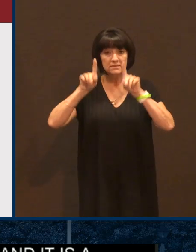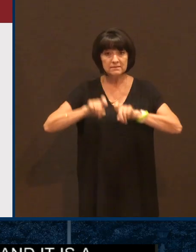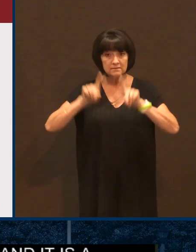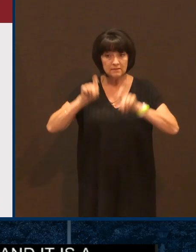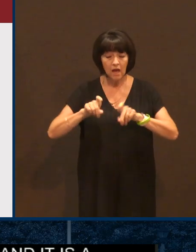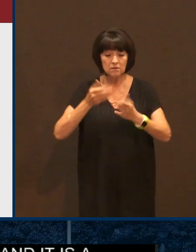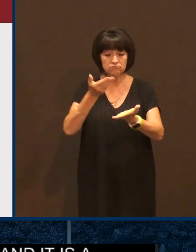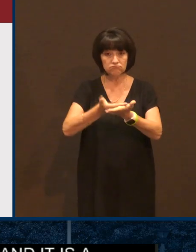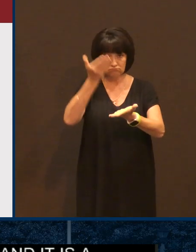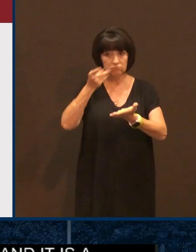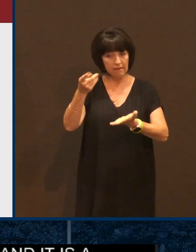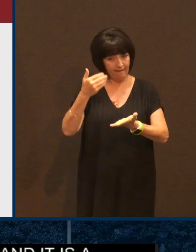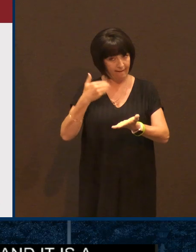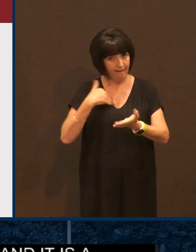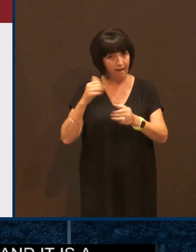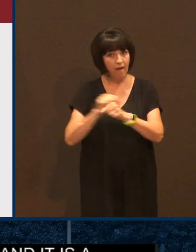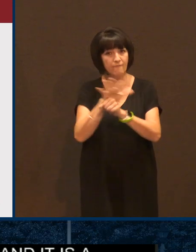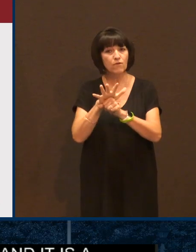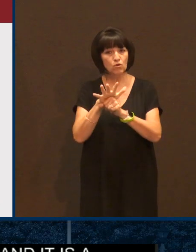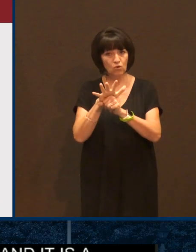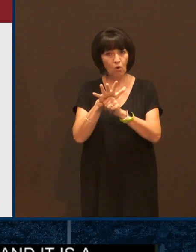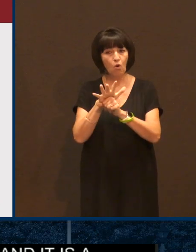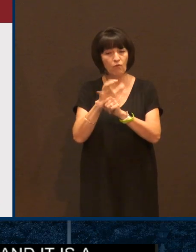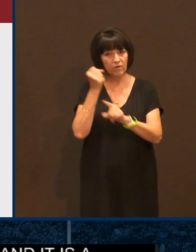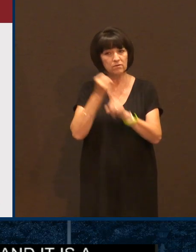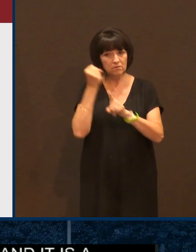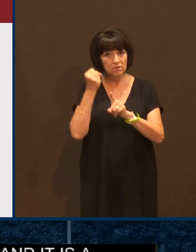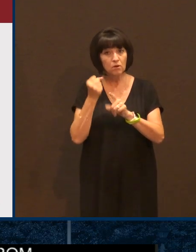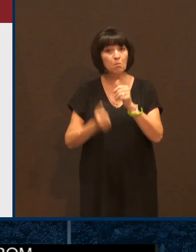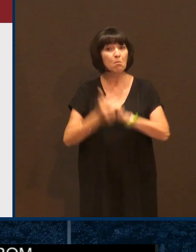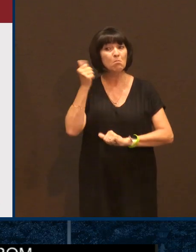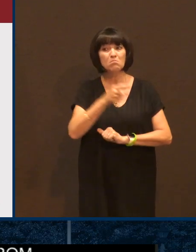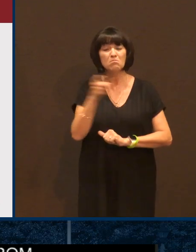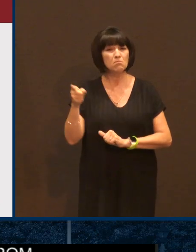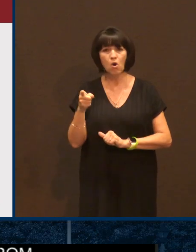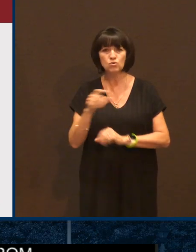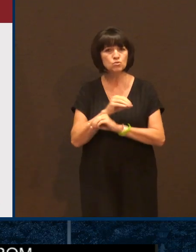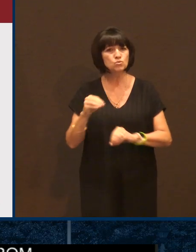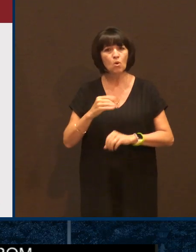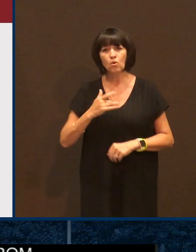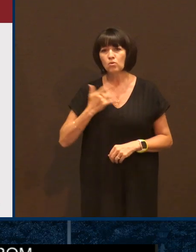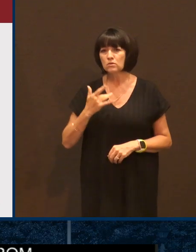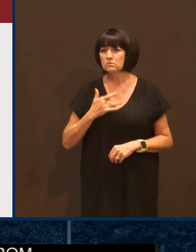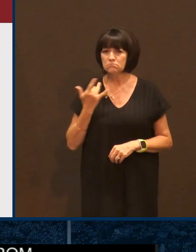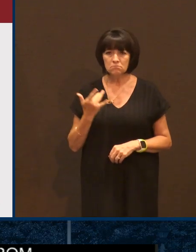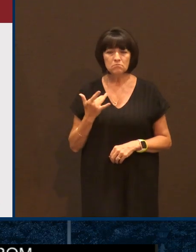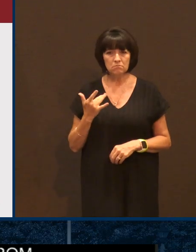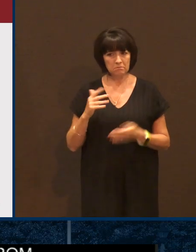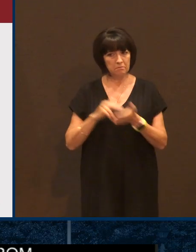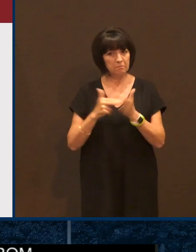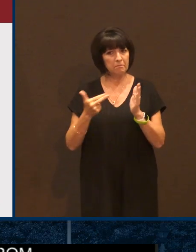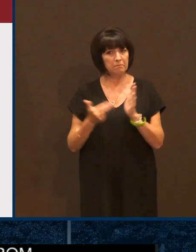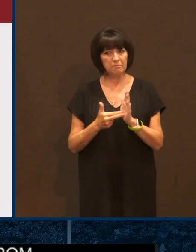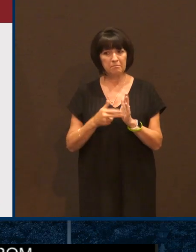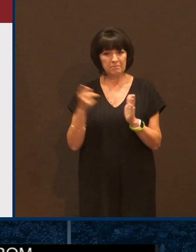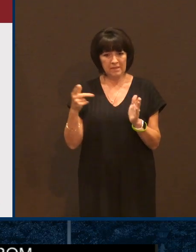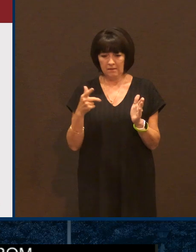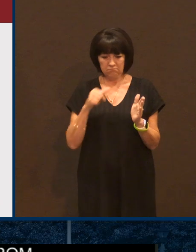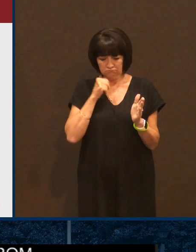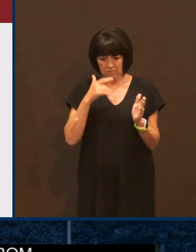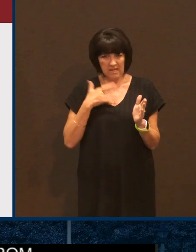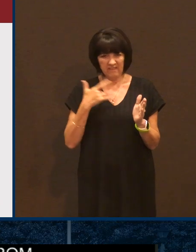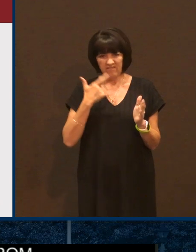it's disturbing because that's the first indicator for somebody to go and get tested. But if you're not feeling